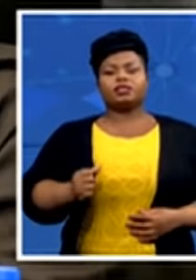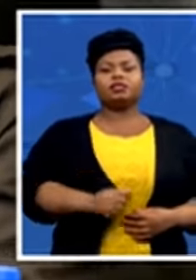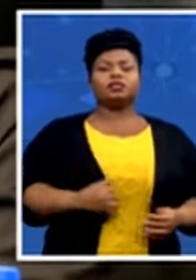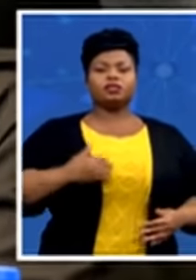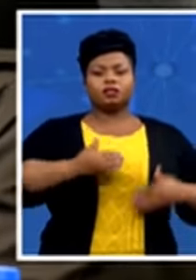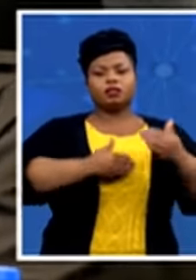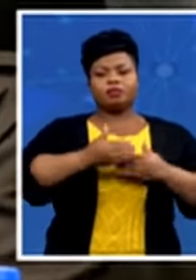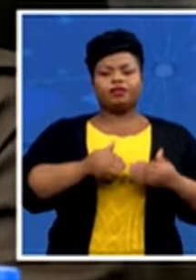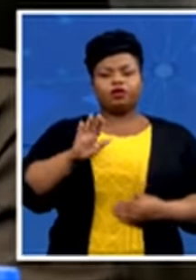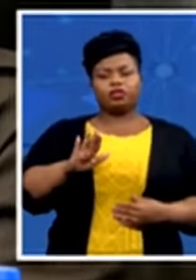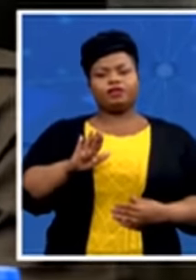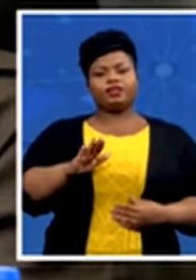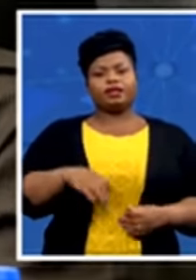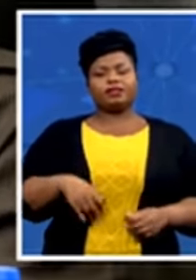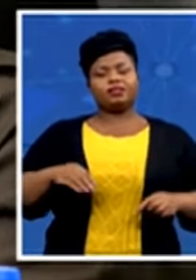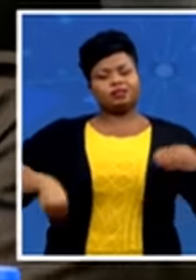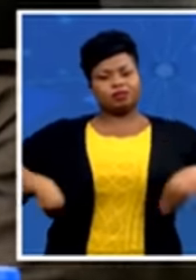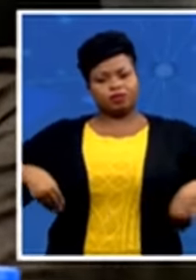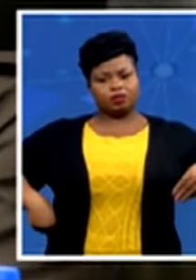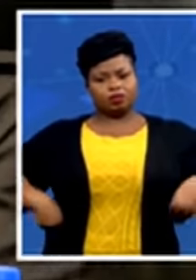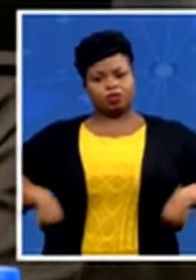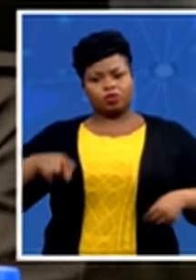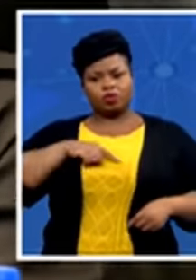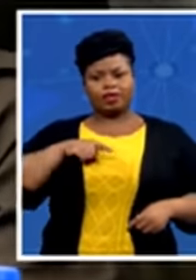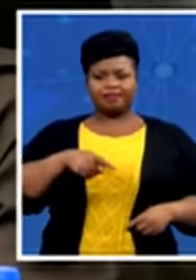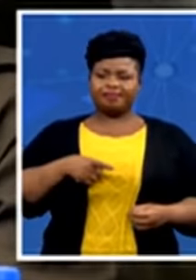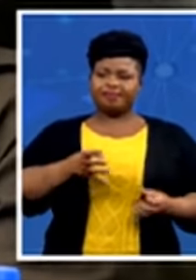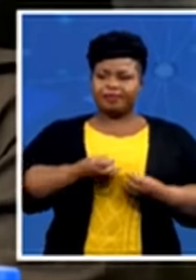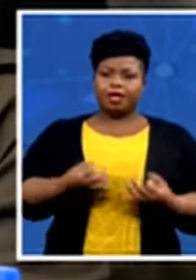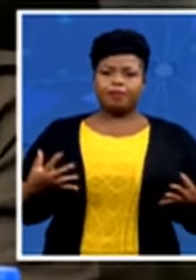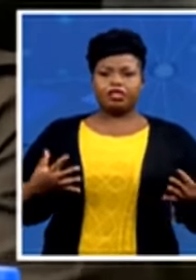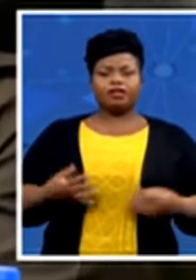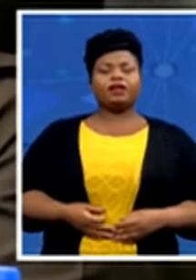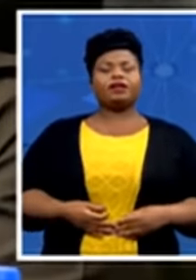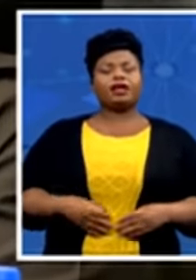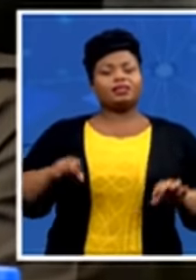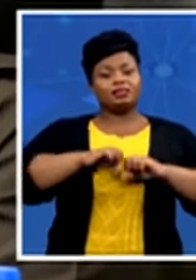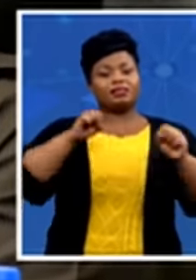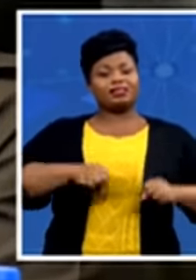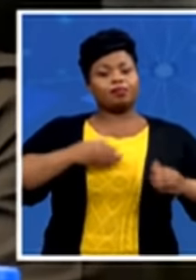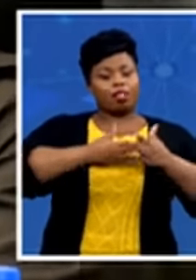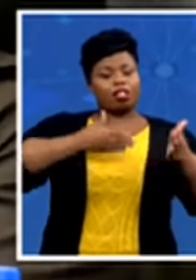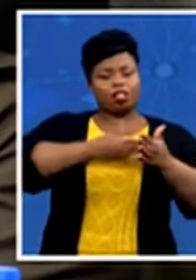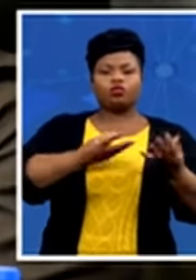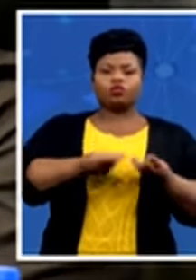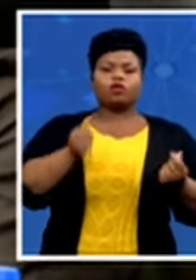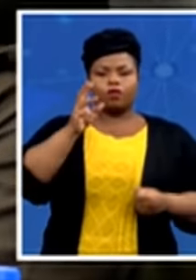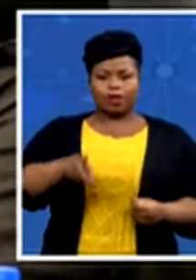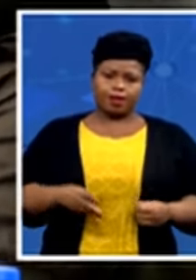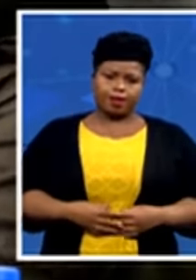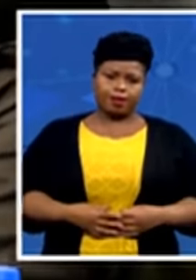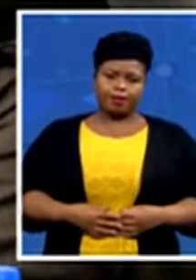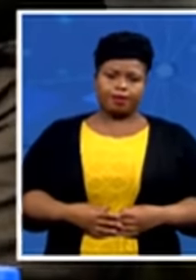corruption, all of those things that are involved in the system will be addressed. The capacity of the